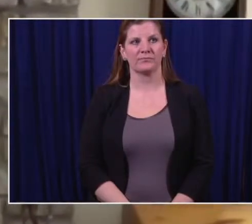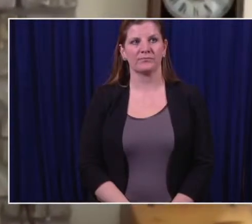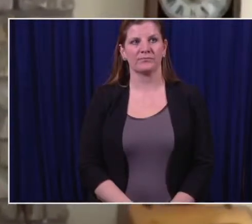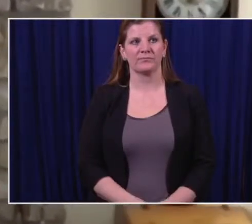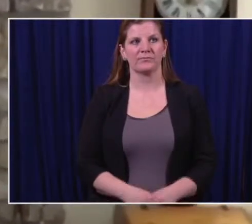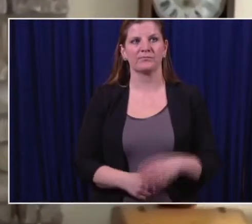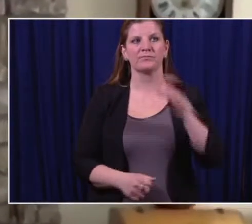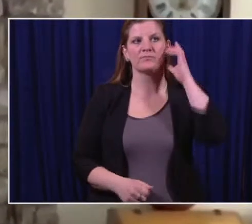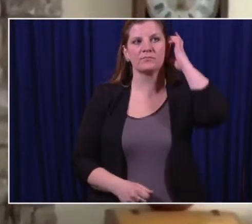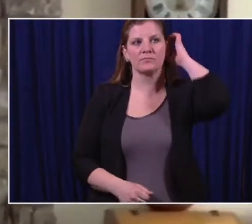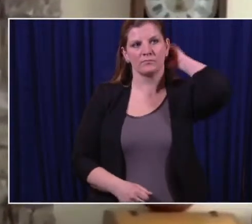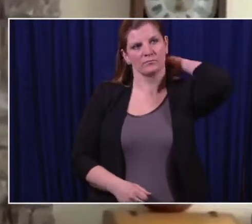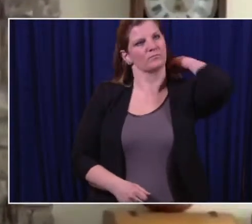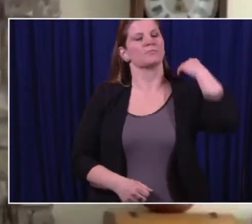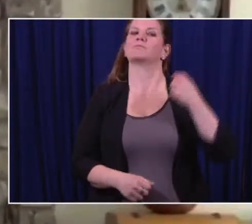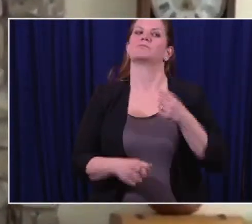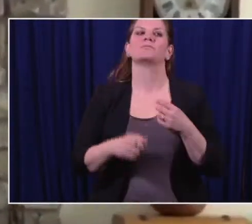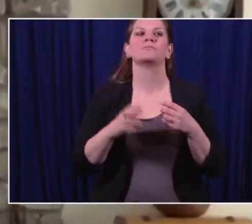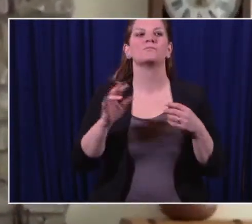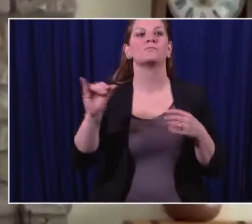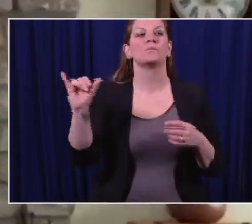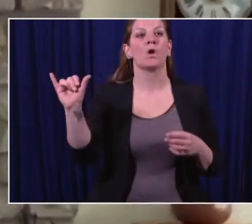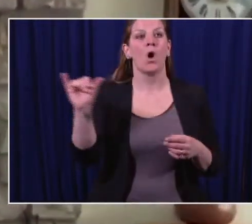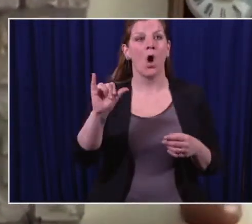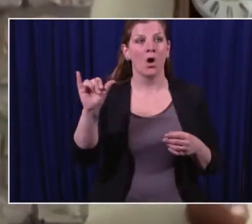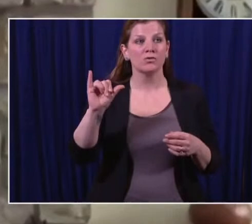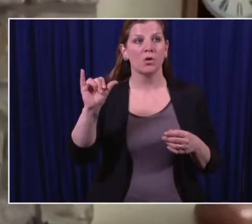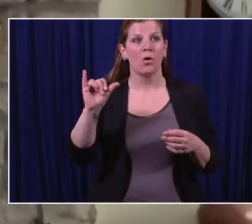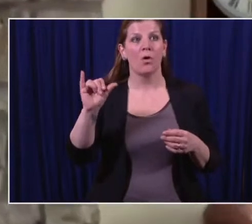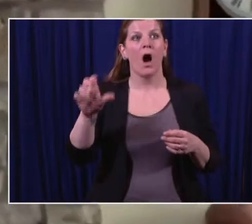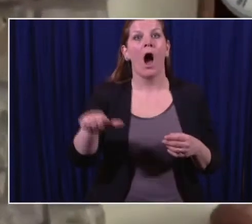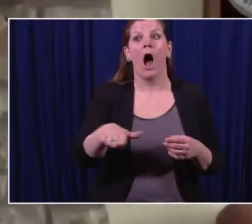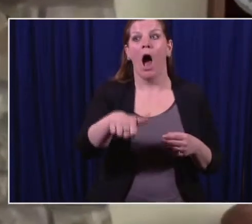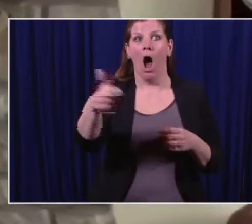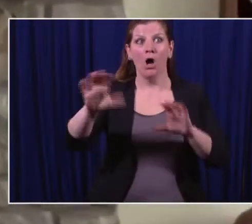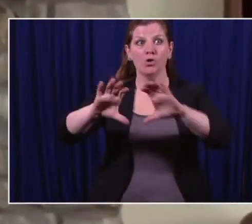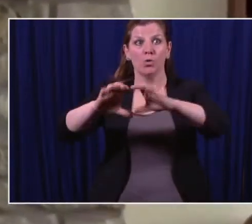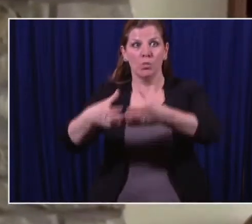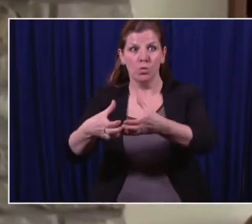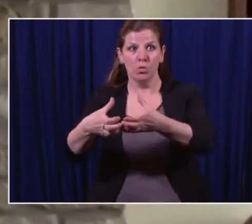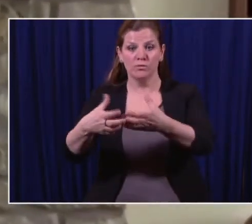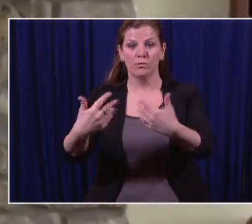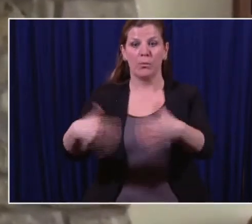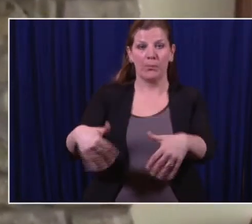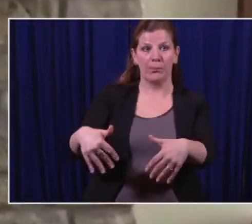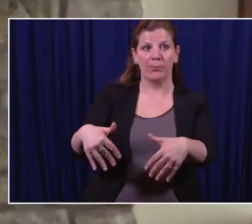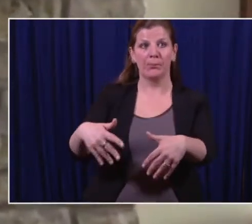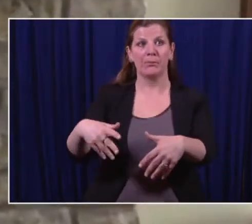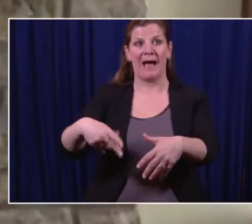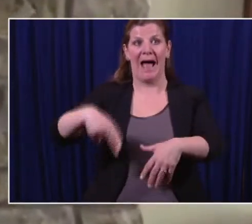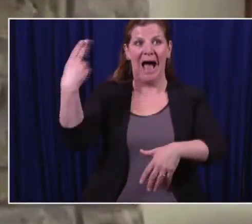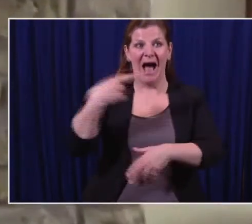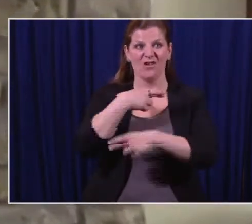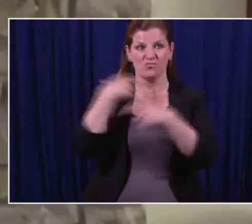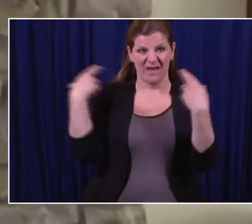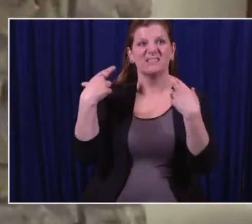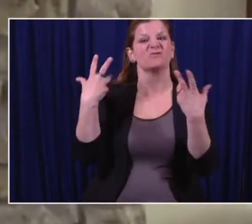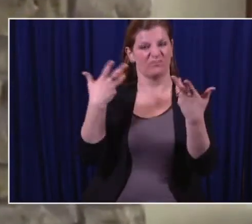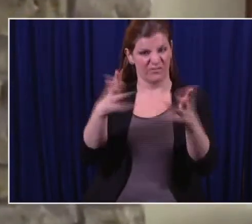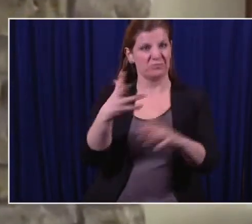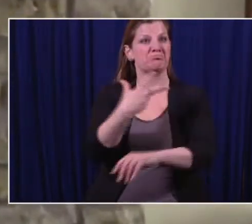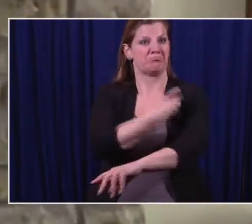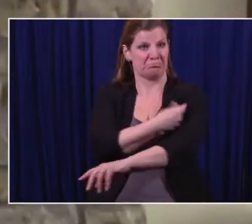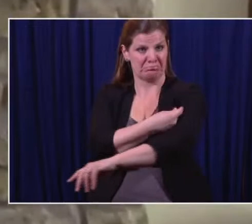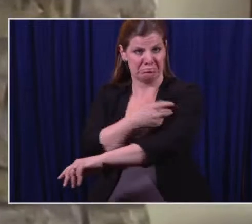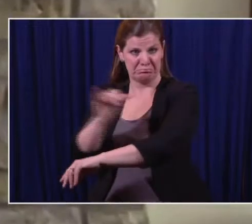We've also made progress in vaccinating other high-risk individuals in other groups that we have prioritized because